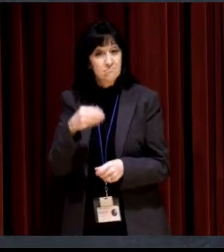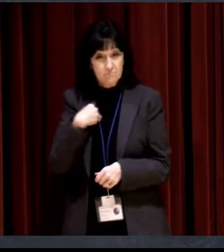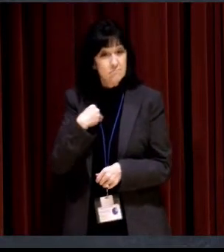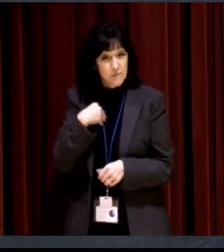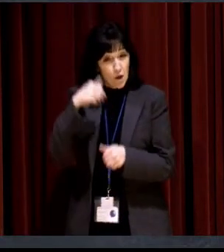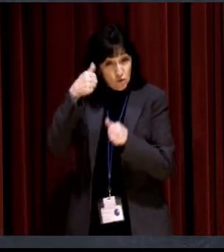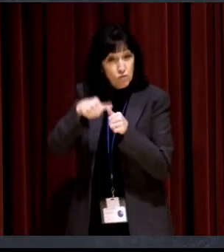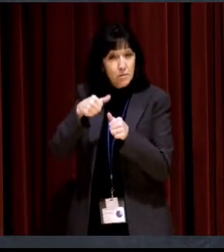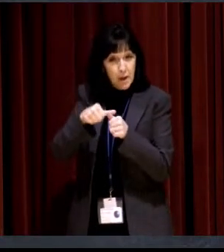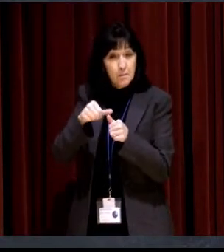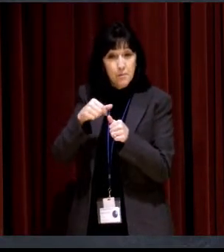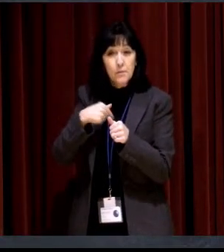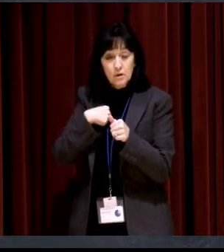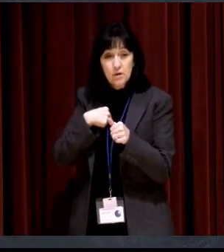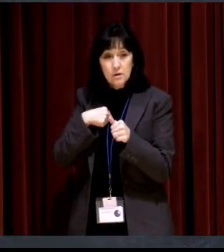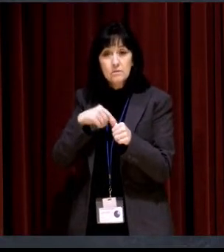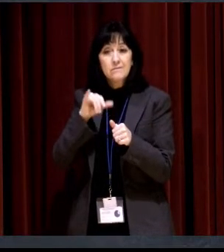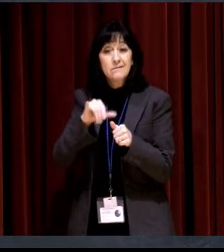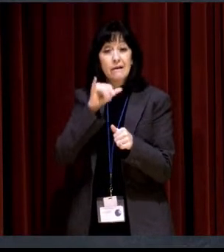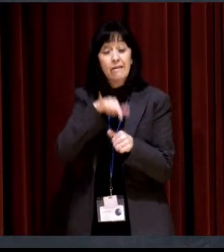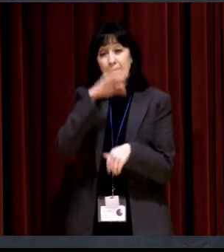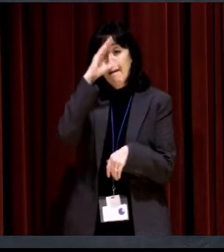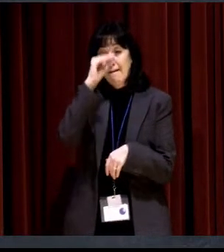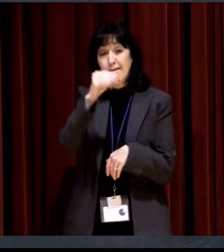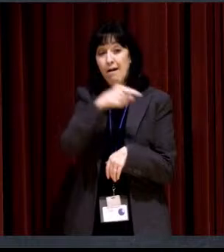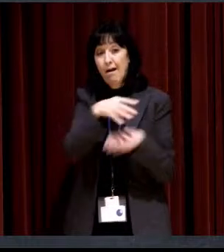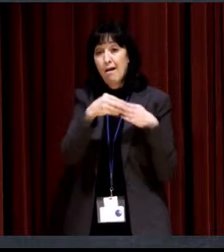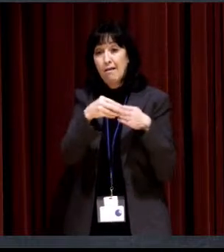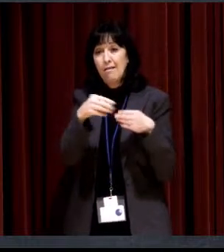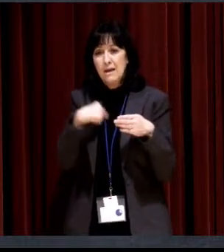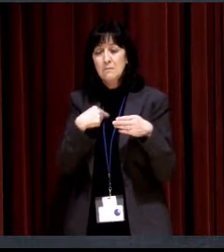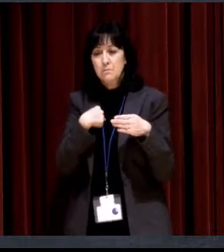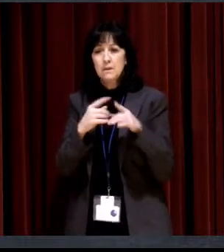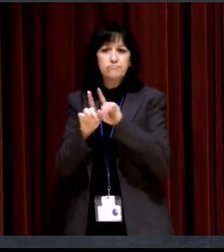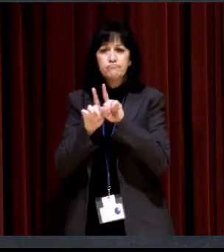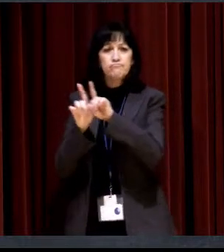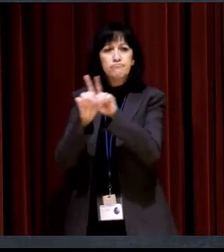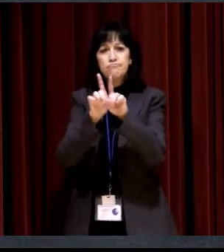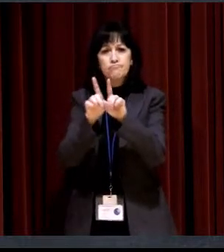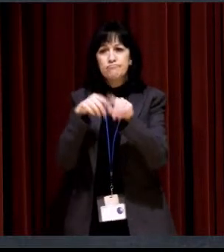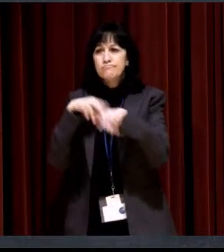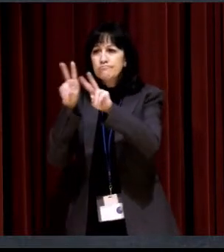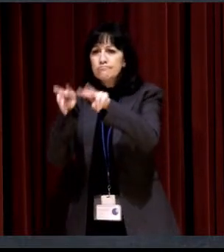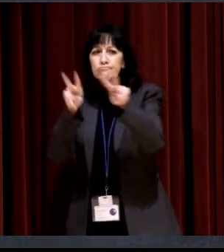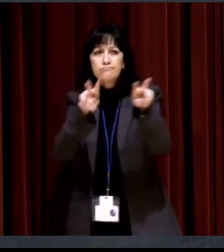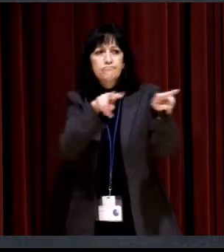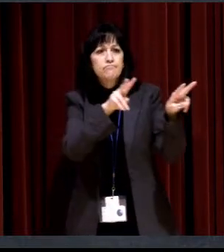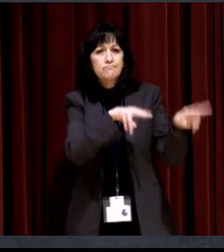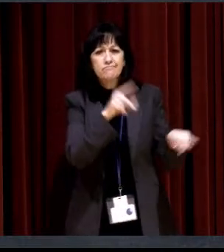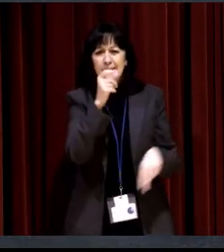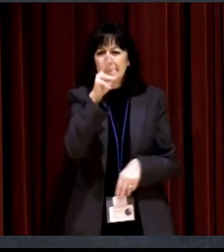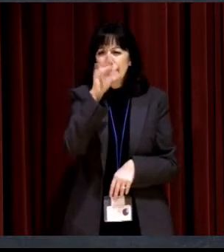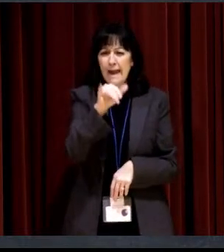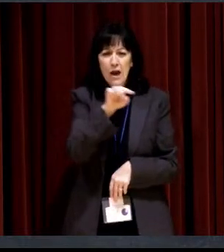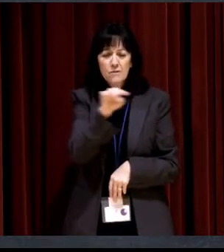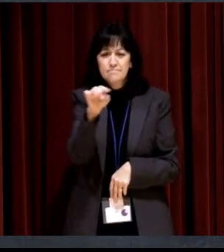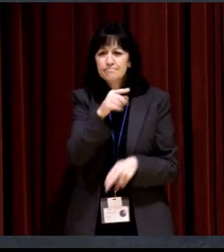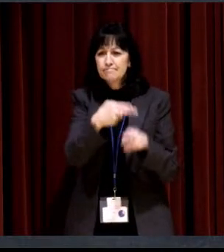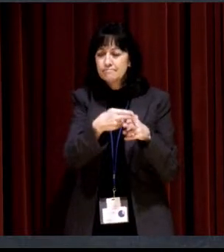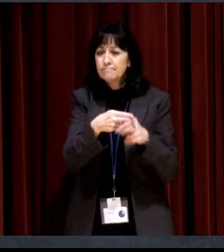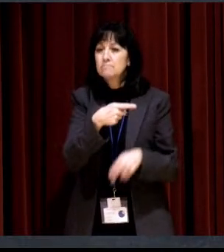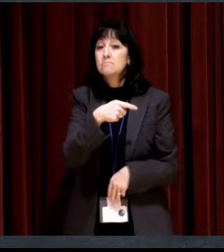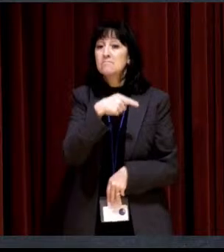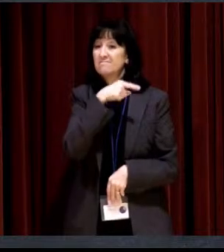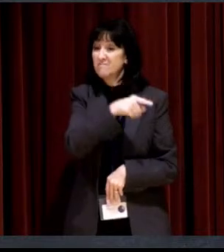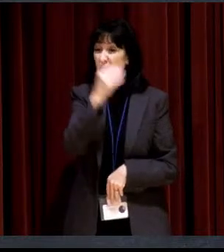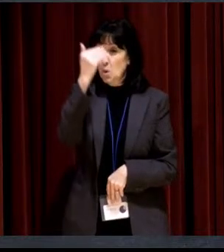and walking around with a guy by the name of Gary Brittingham. And Gary knew every child's name in